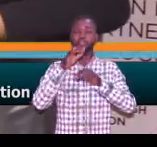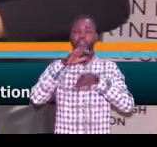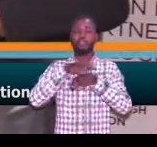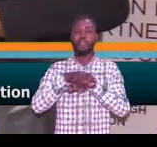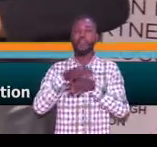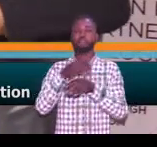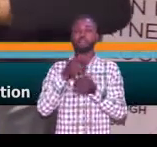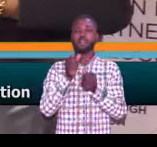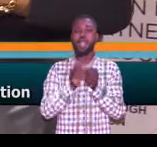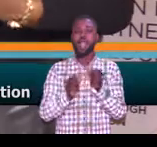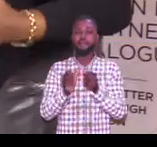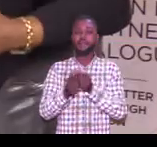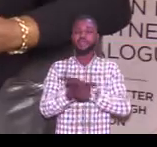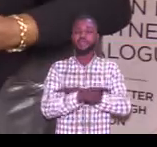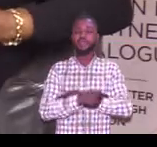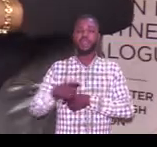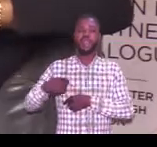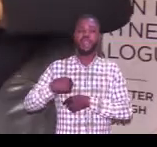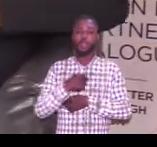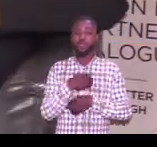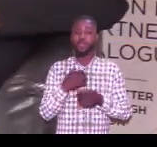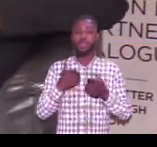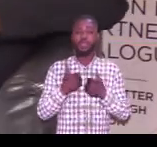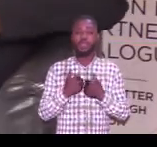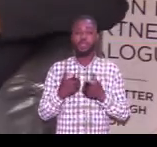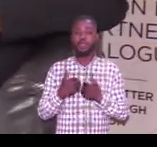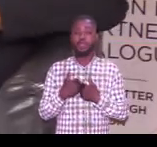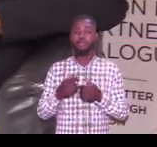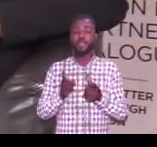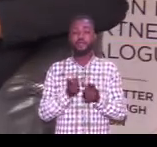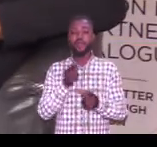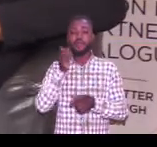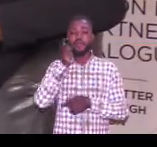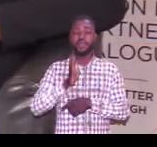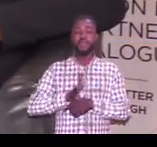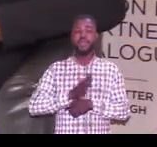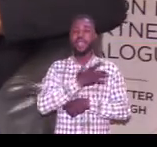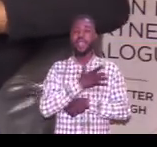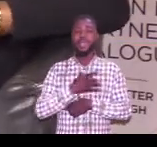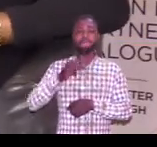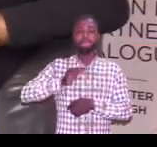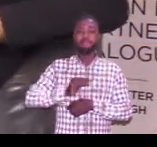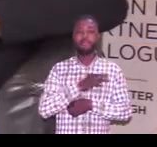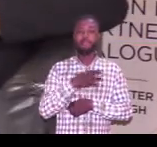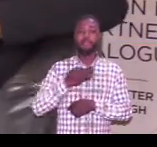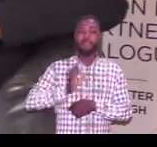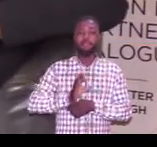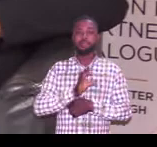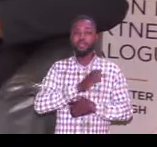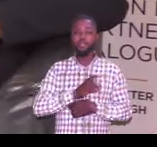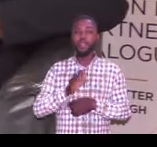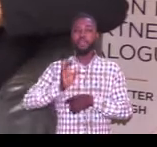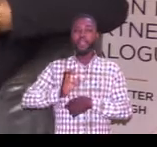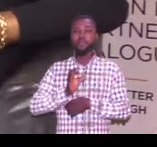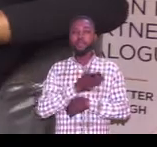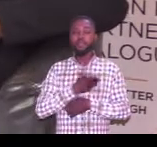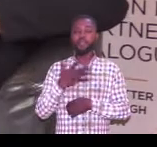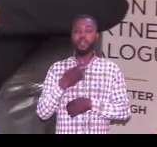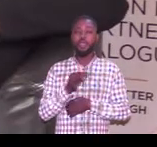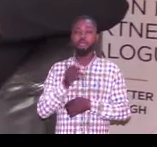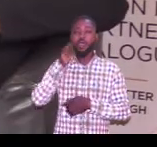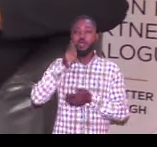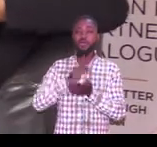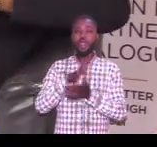daily basis. We have people like the First Lady and members of Council, Committee of Wives of Serving Lagos